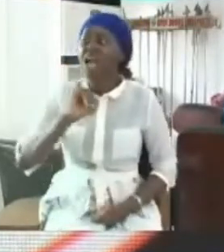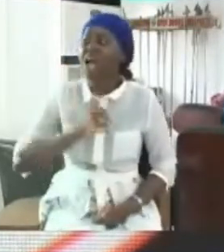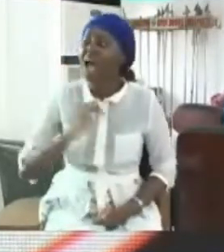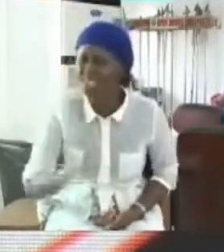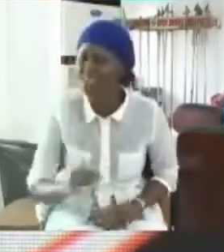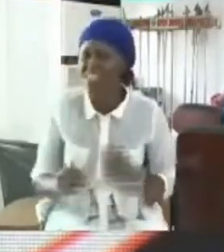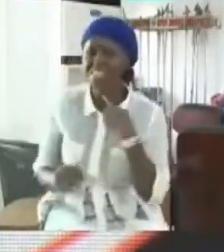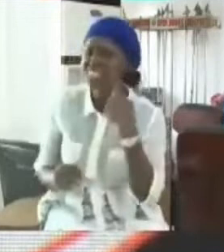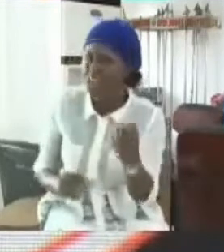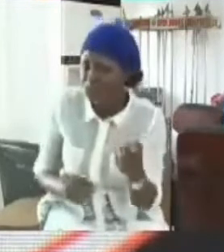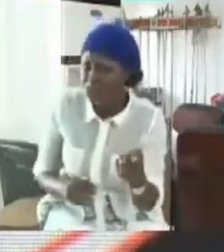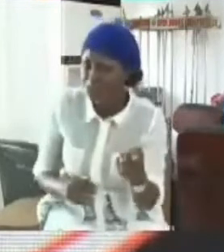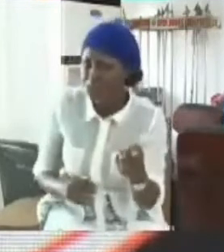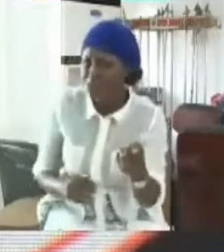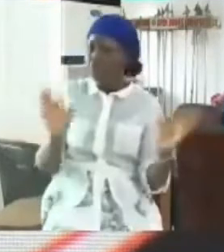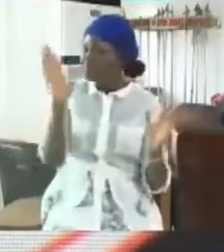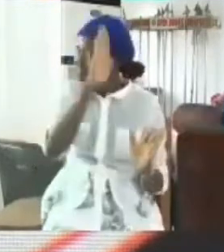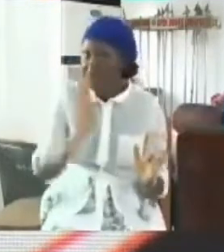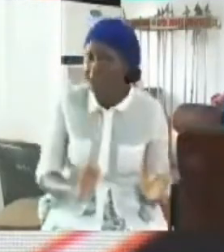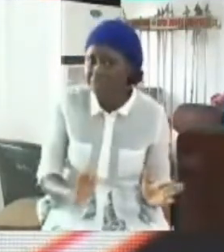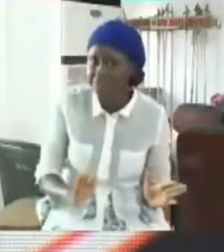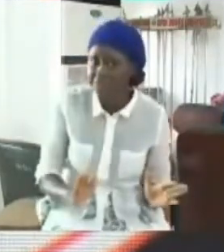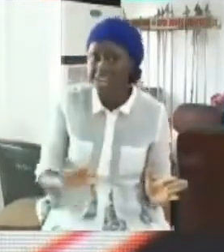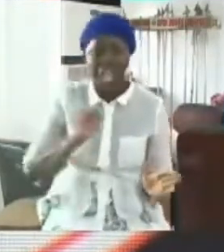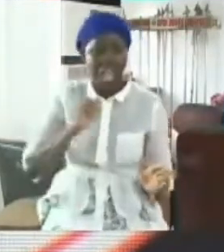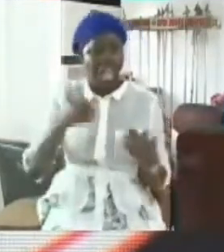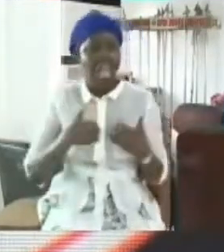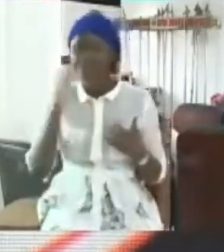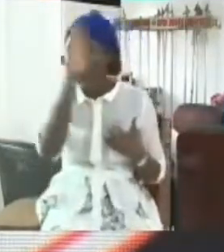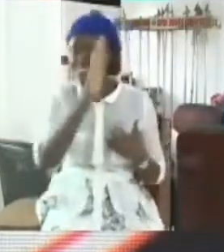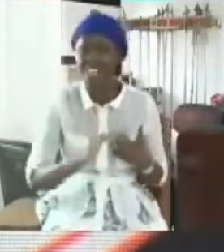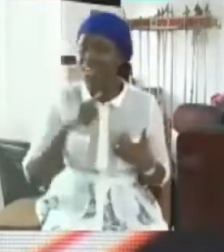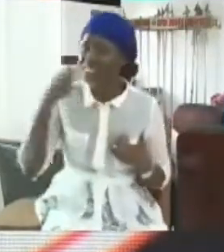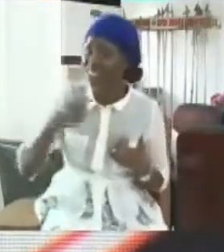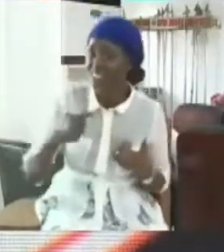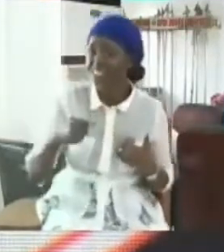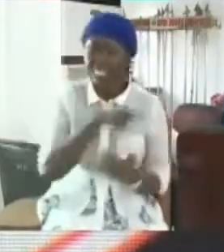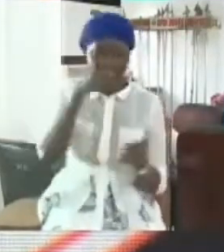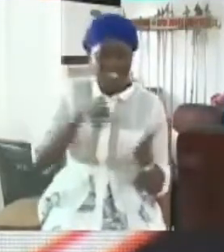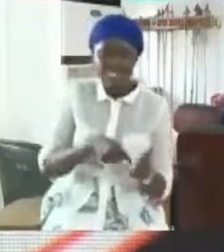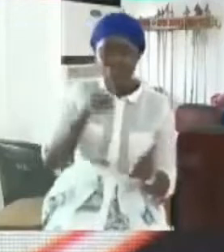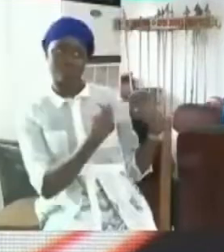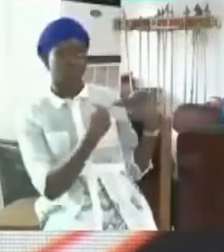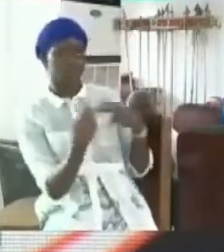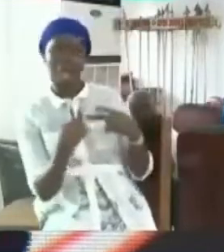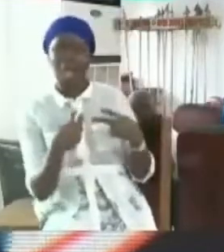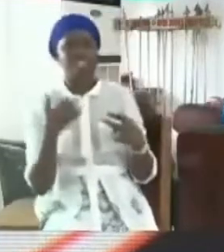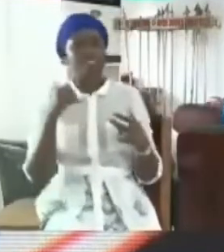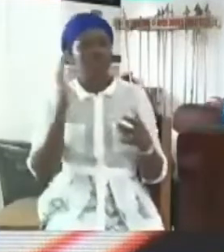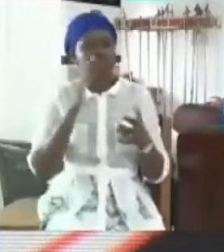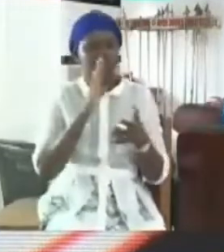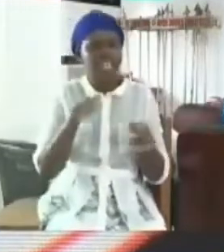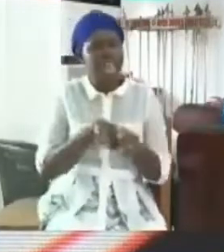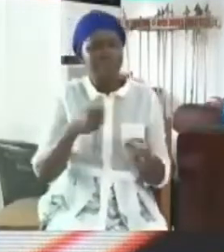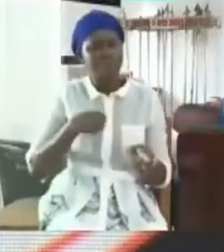told you this is the fellow you should vote for. I have never said this is the party you should belong to. I am the father